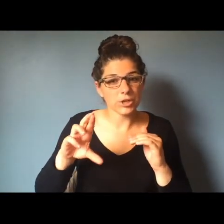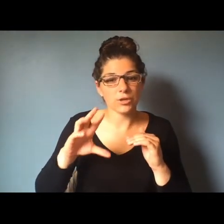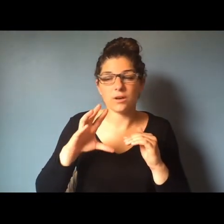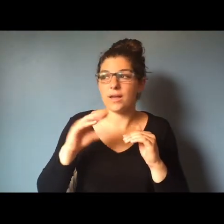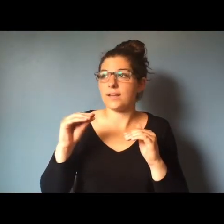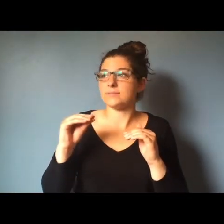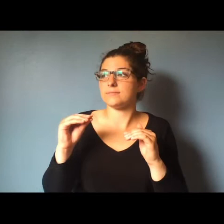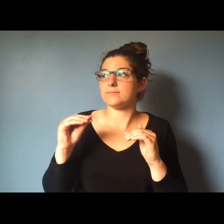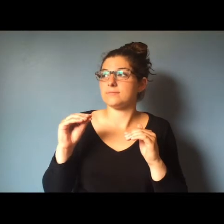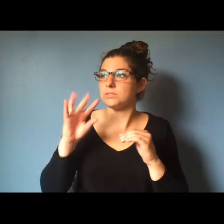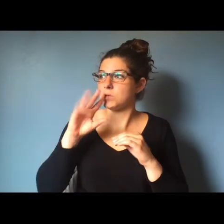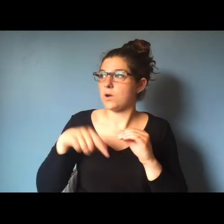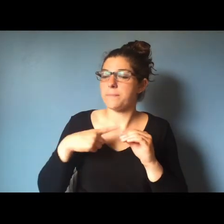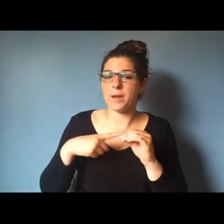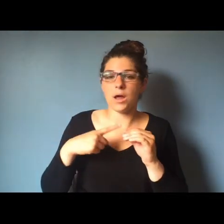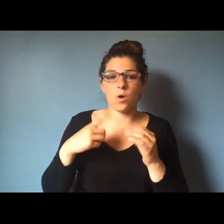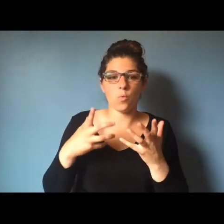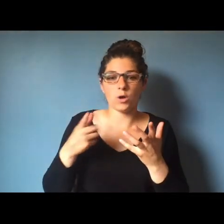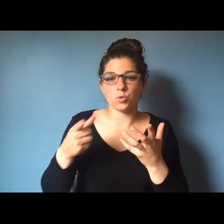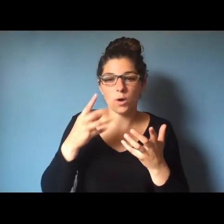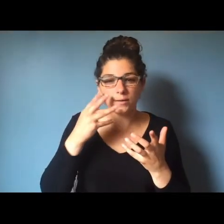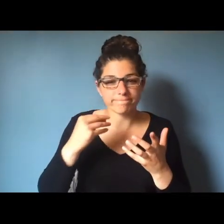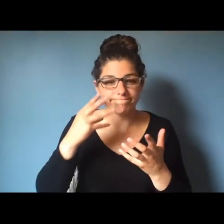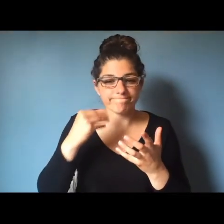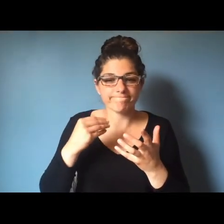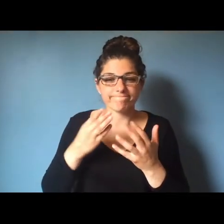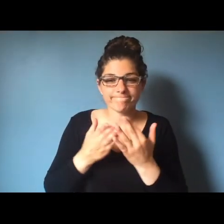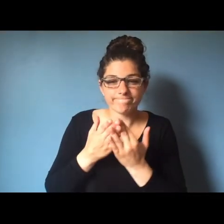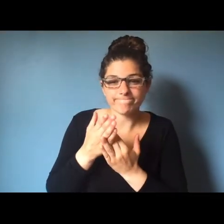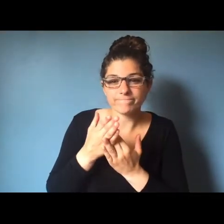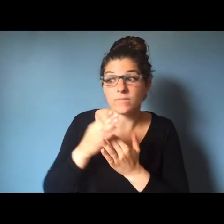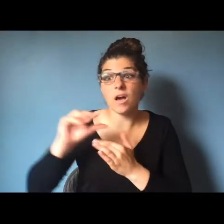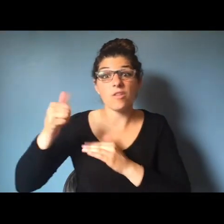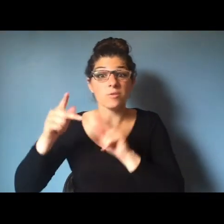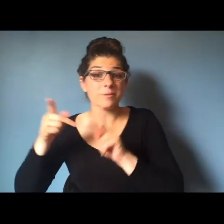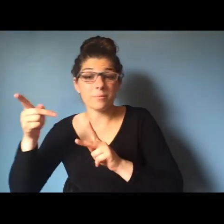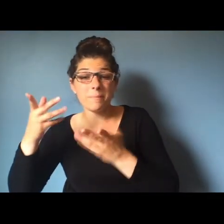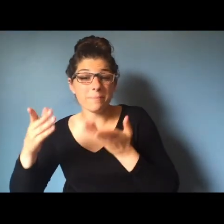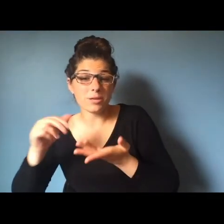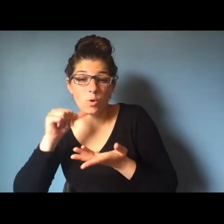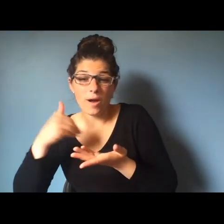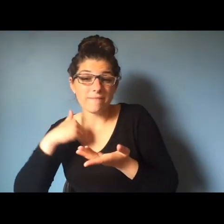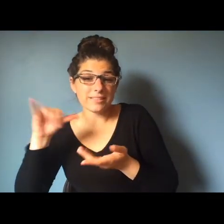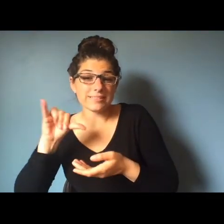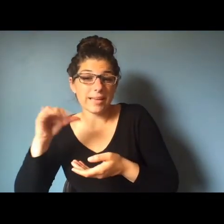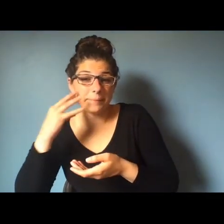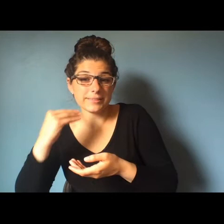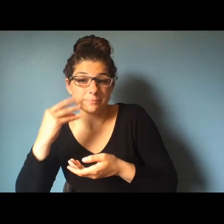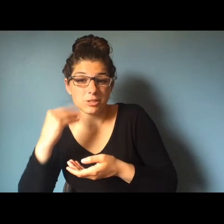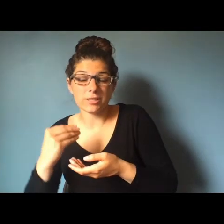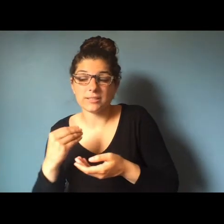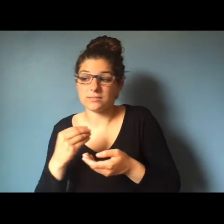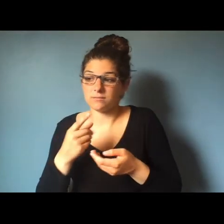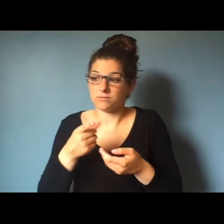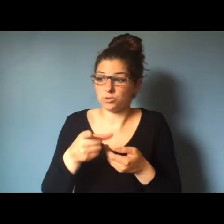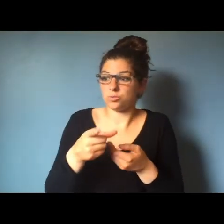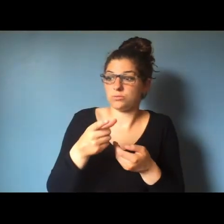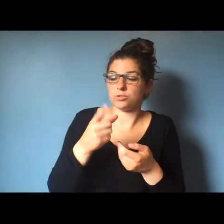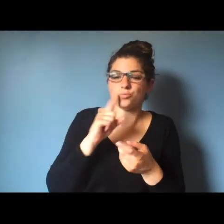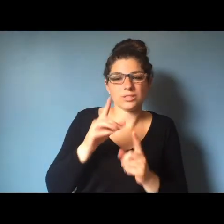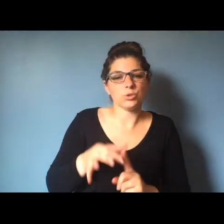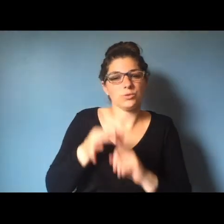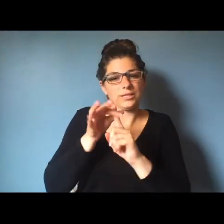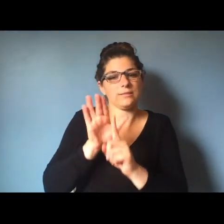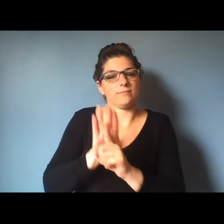of talk about what your guys are going through that other people aren't going through, and it's just unique to